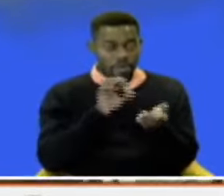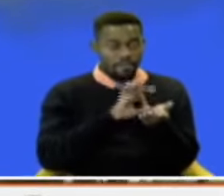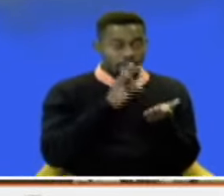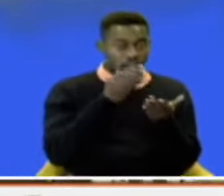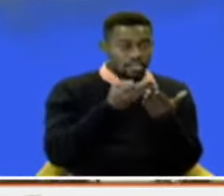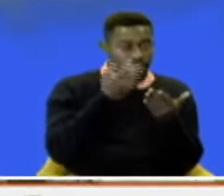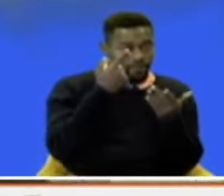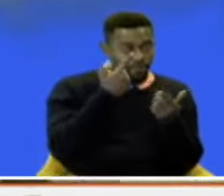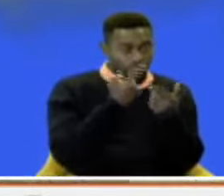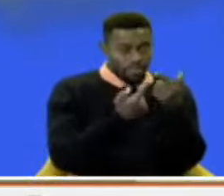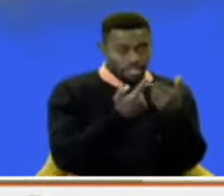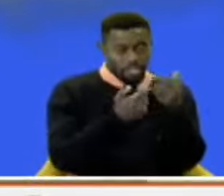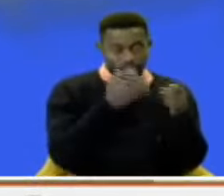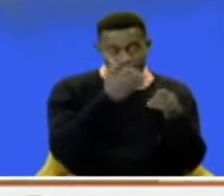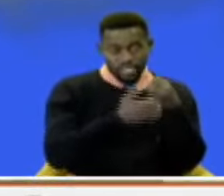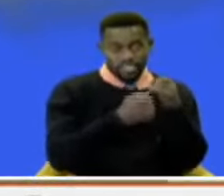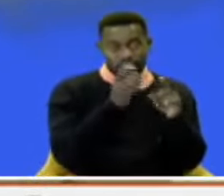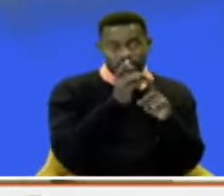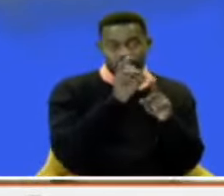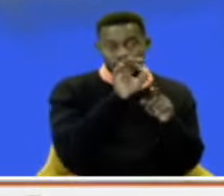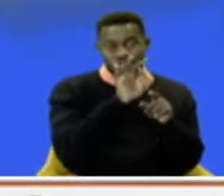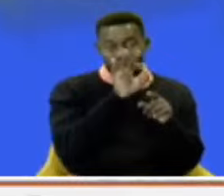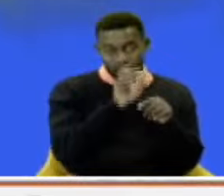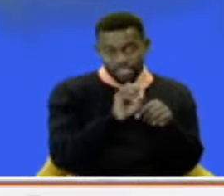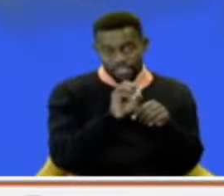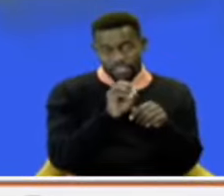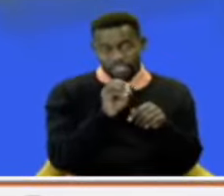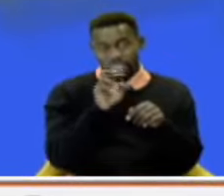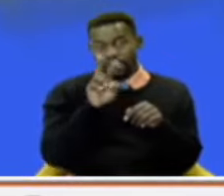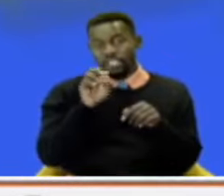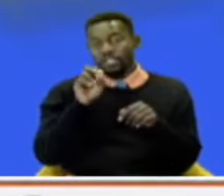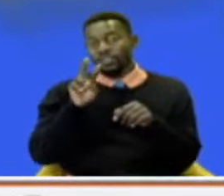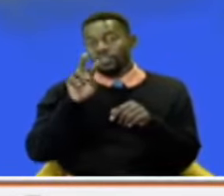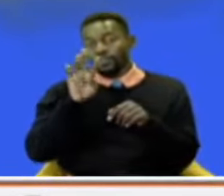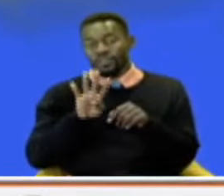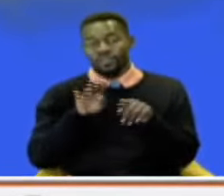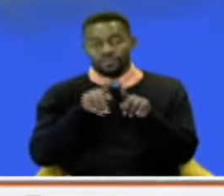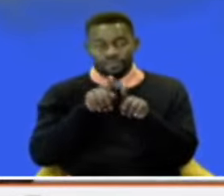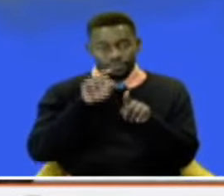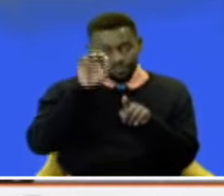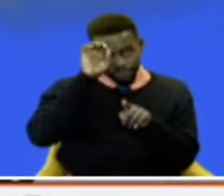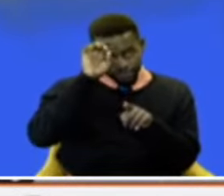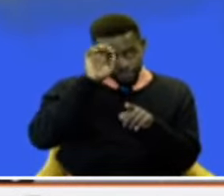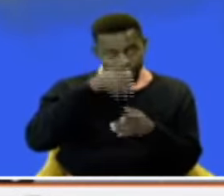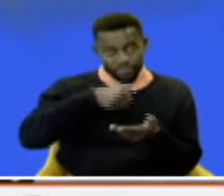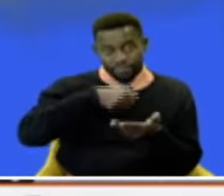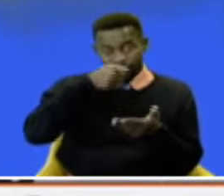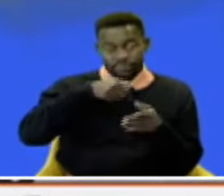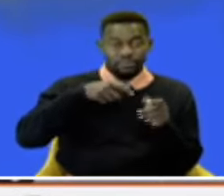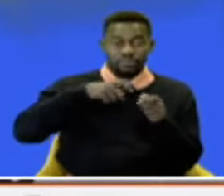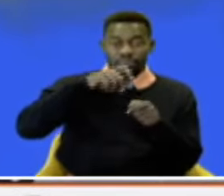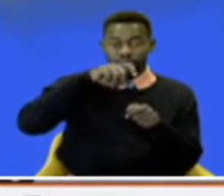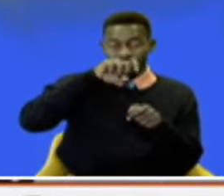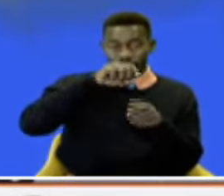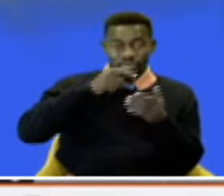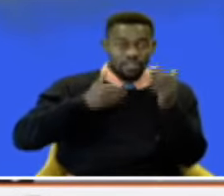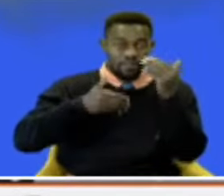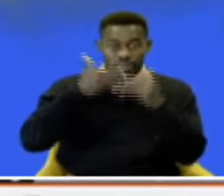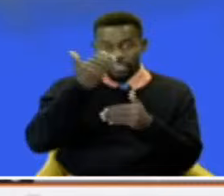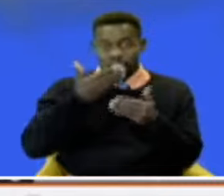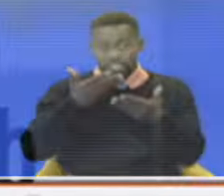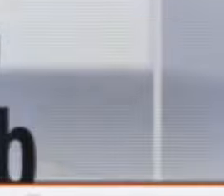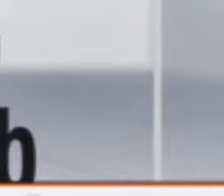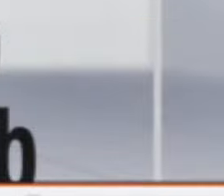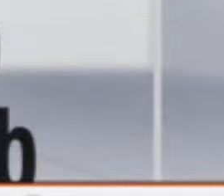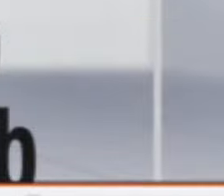the year ending June 30th, 2024. The education budget has been enhanced, with the university education receiving 4.4